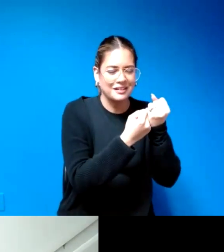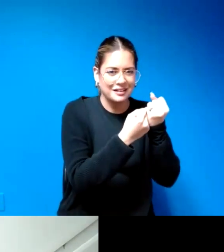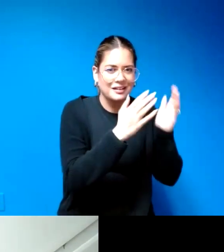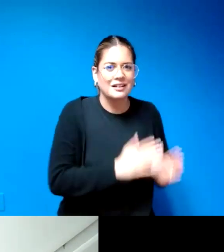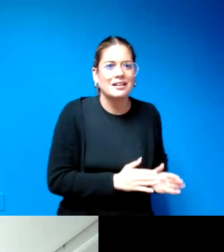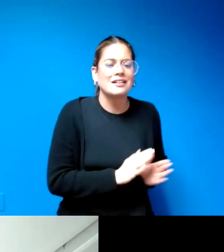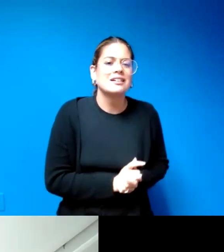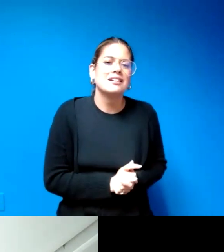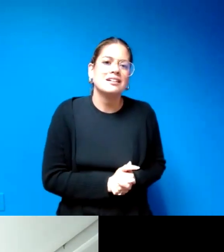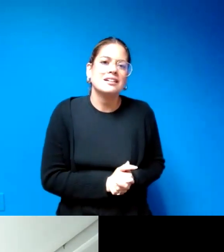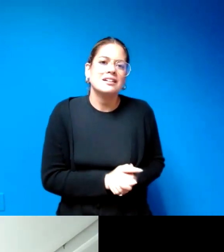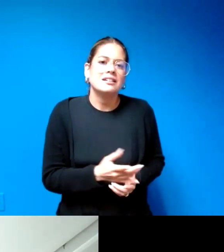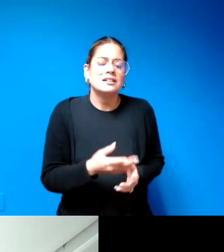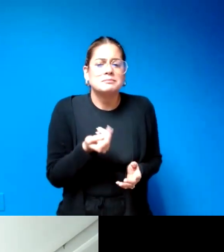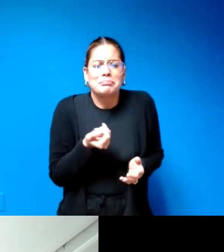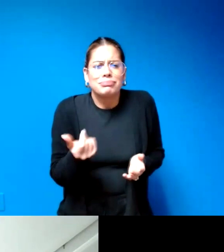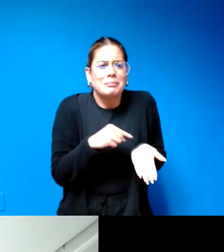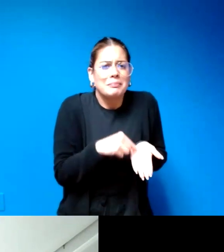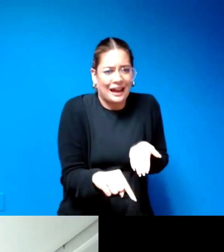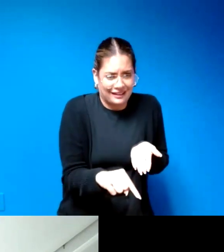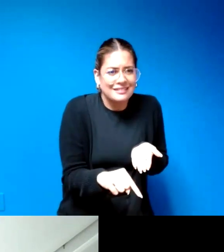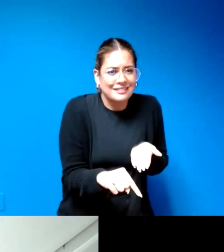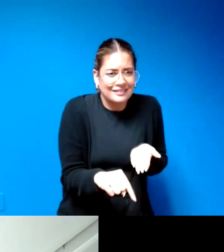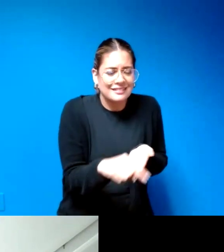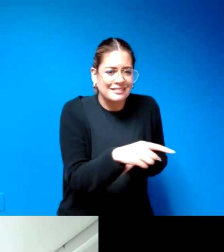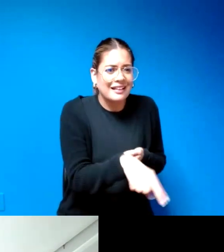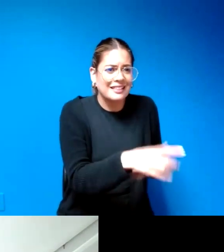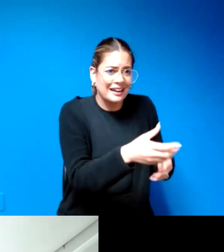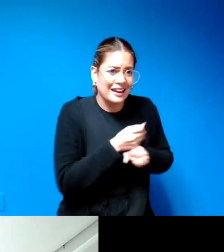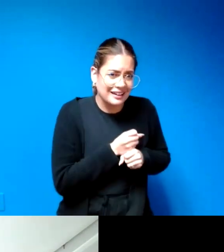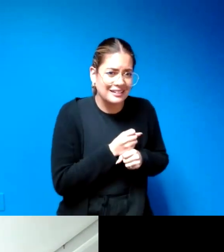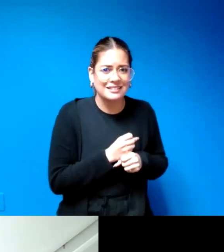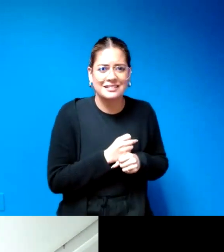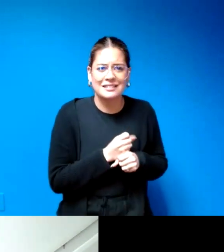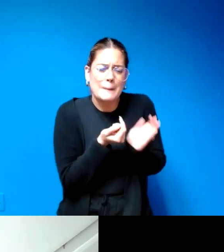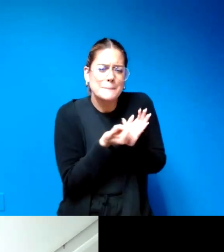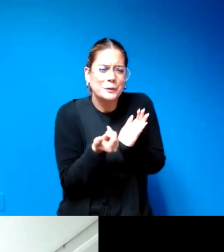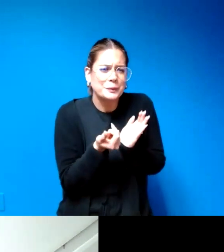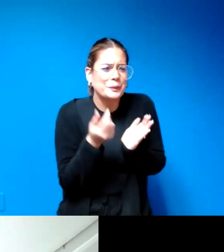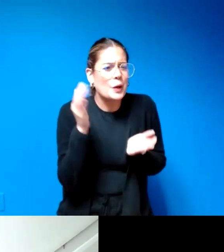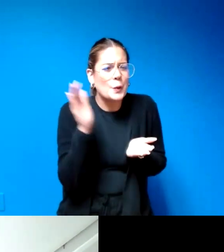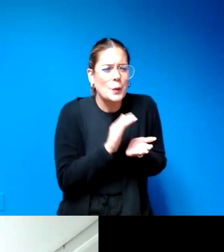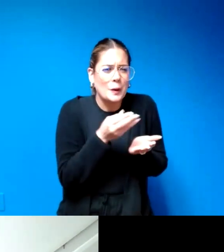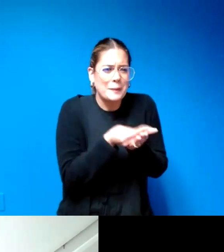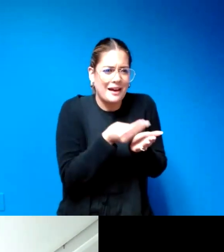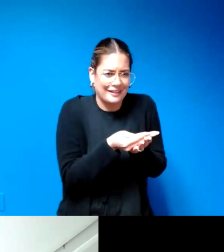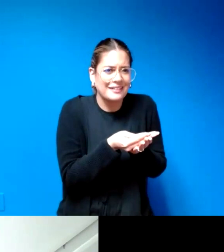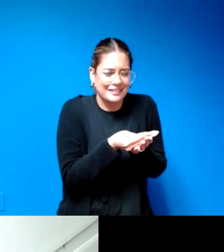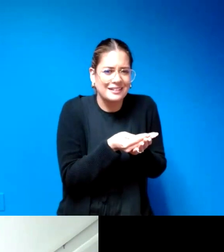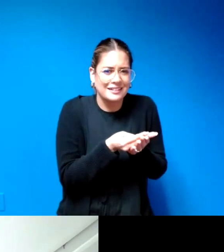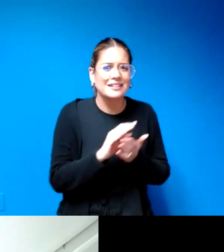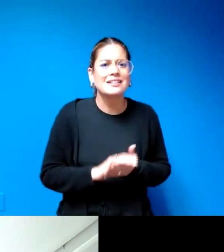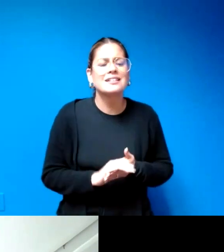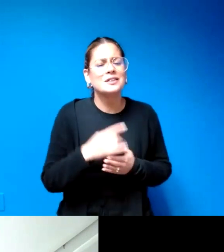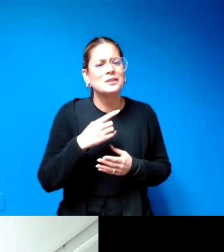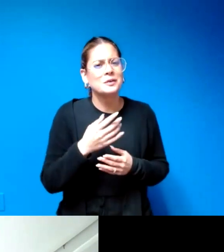including the very, very little pay that peer specialists get. They get very, very, very little pay, right? So again, we